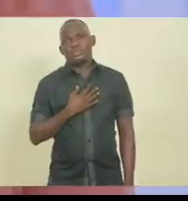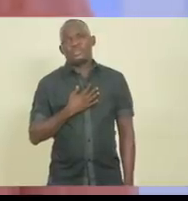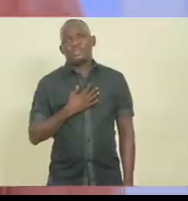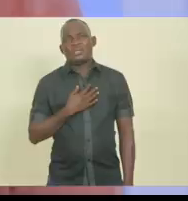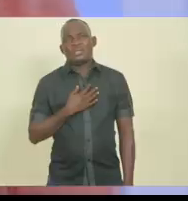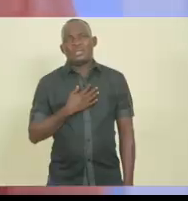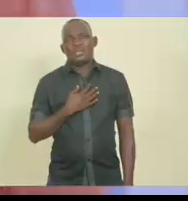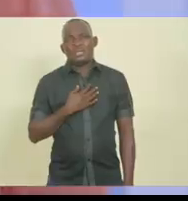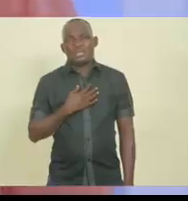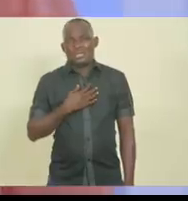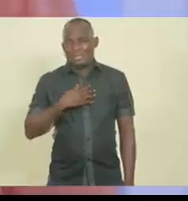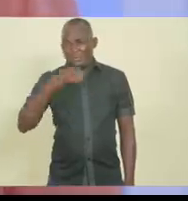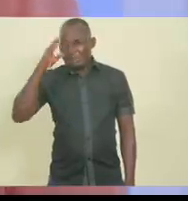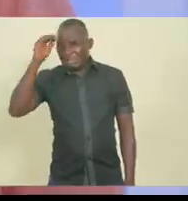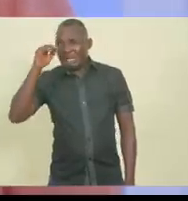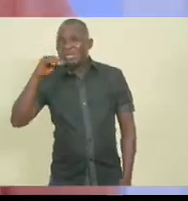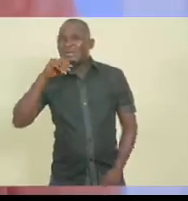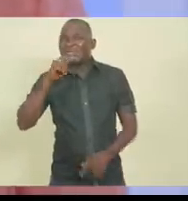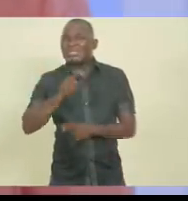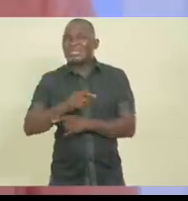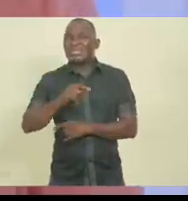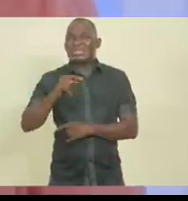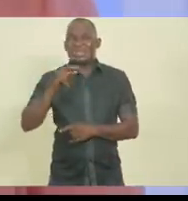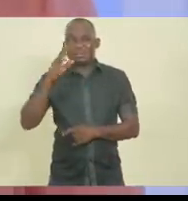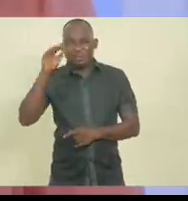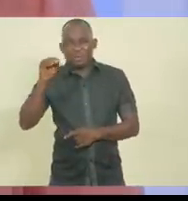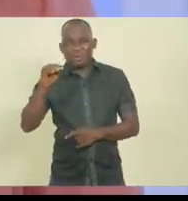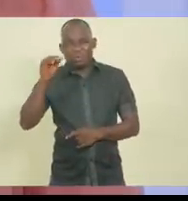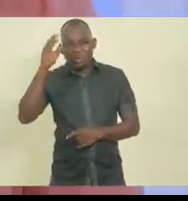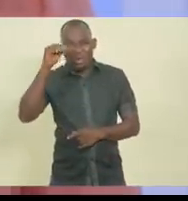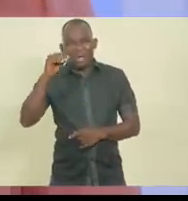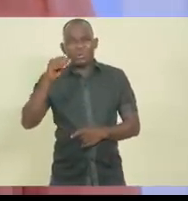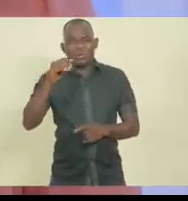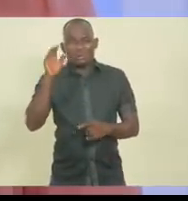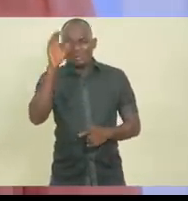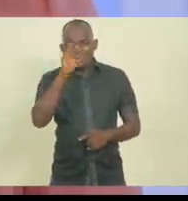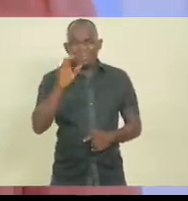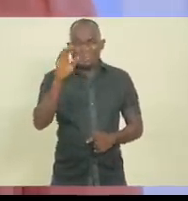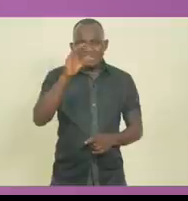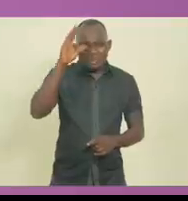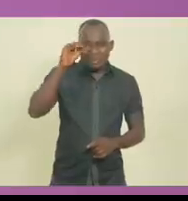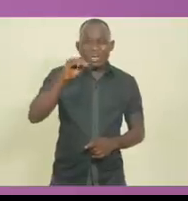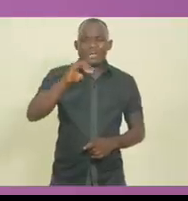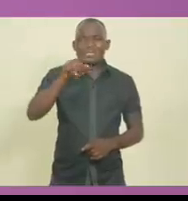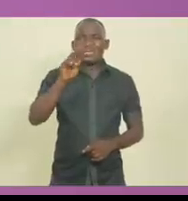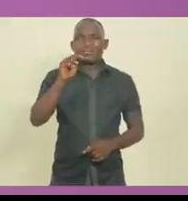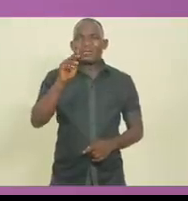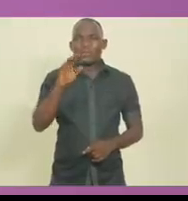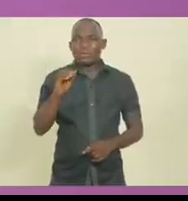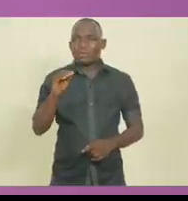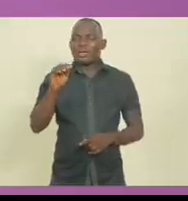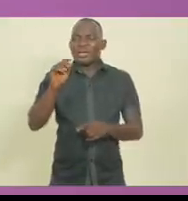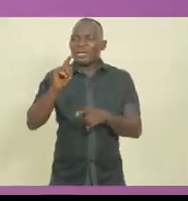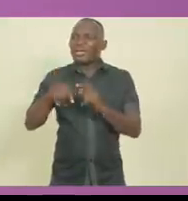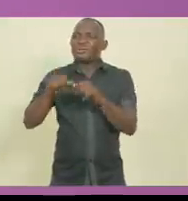He was going to die anyway. Well, how long do you think it would have taken Jumbo to find him and end him if we didn't? You cannot continue like